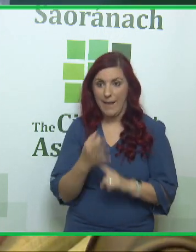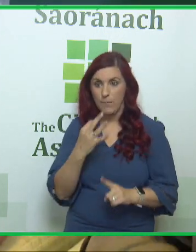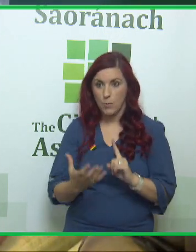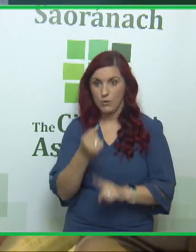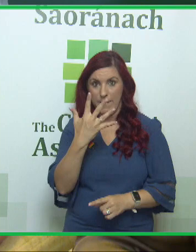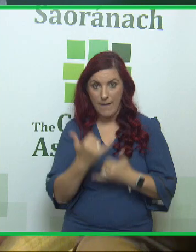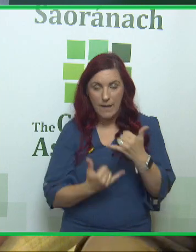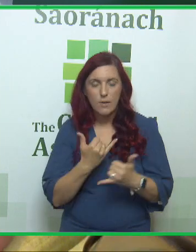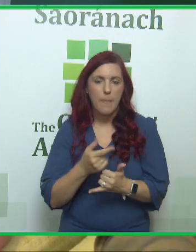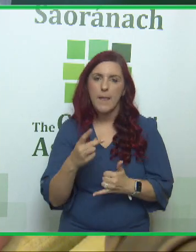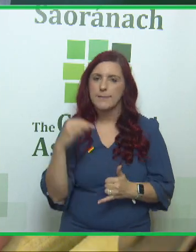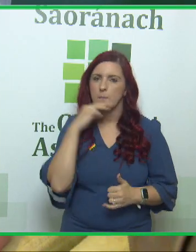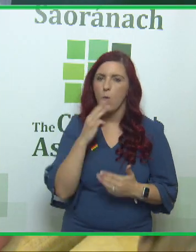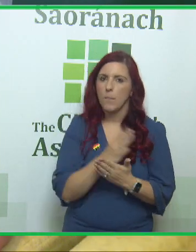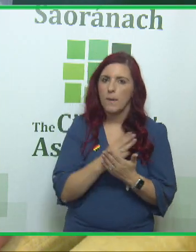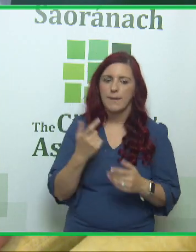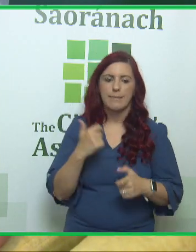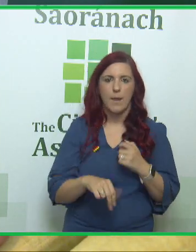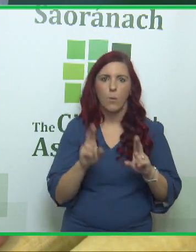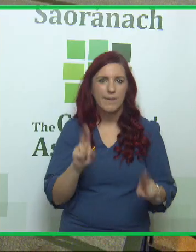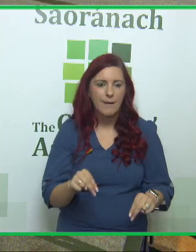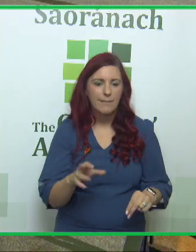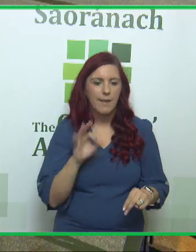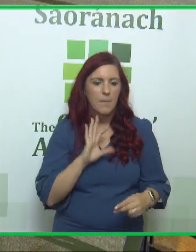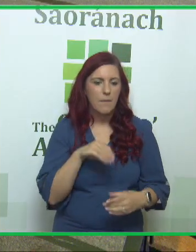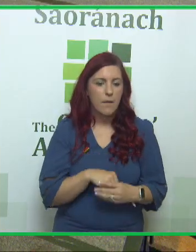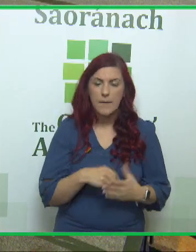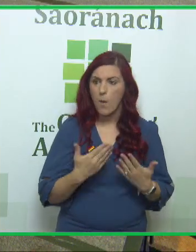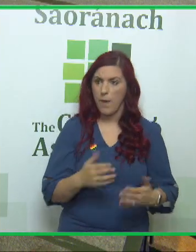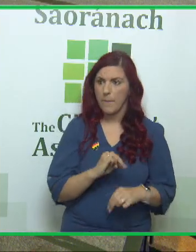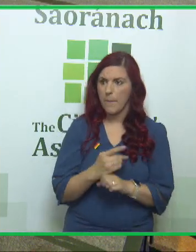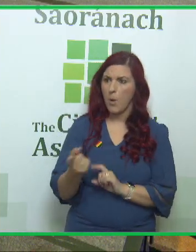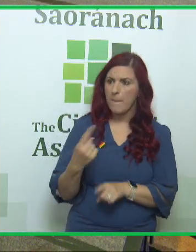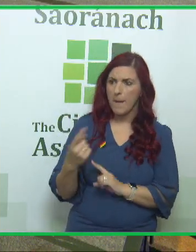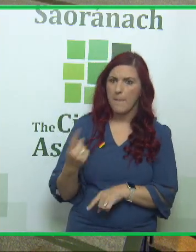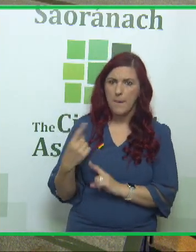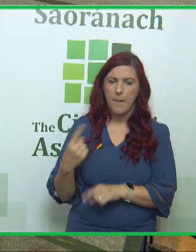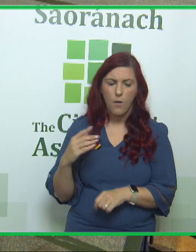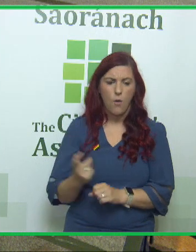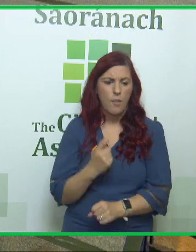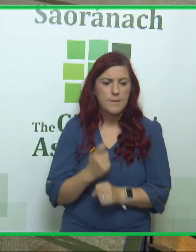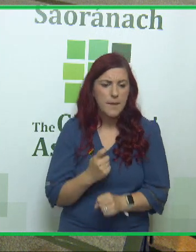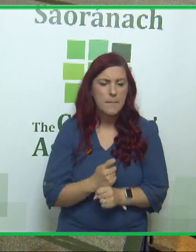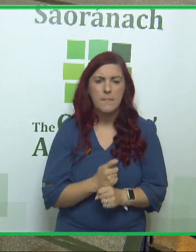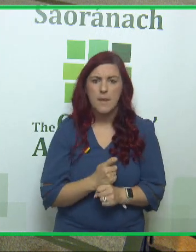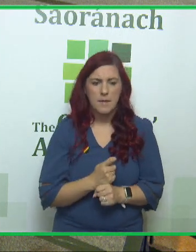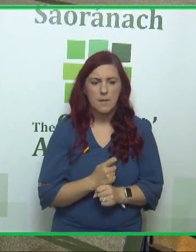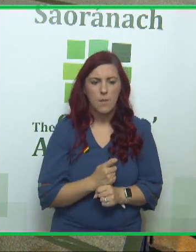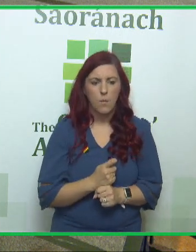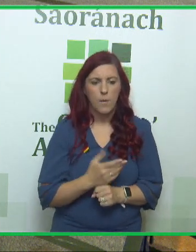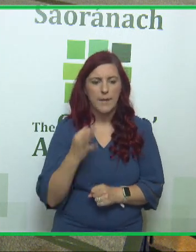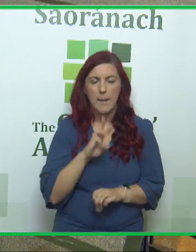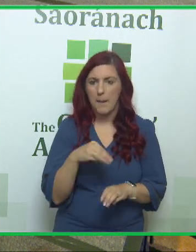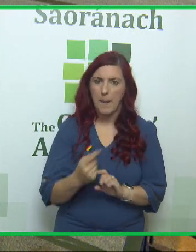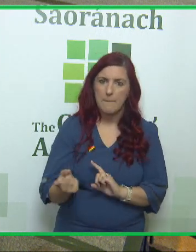key part. They sort of just take off then. Now we have people coming back all the time. The process, what we do in Soilse is we get people